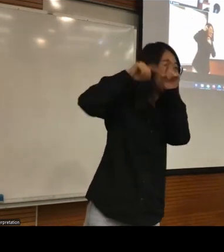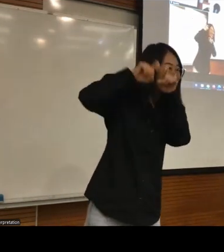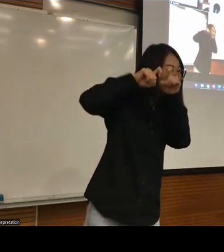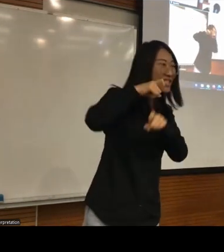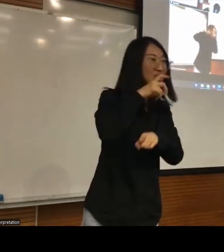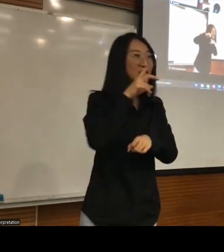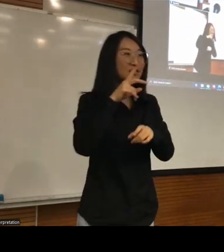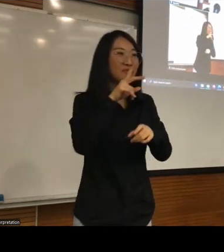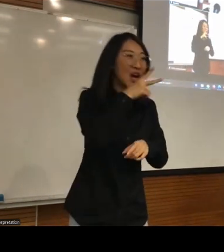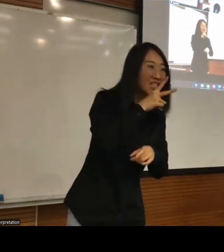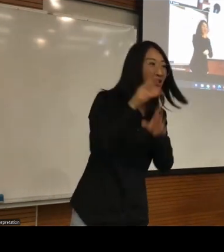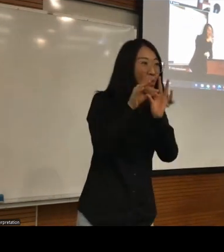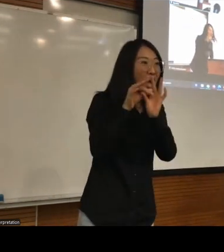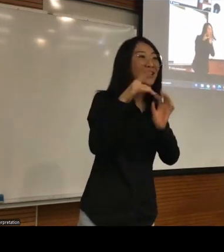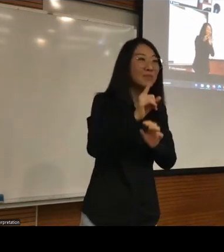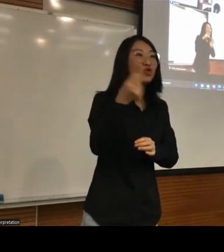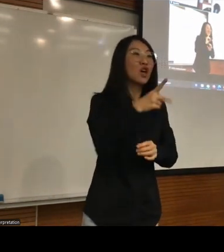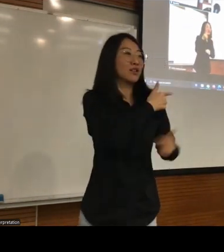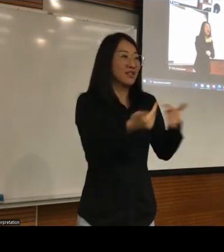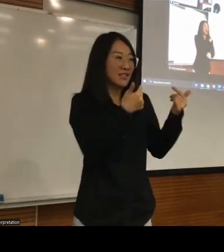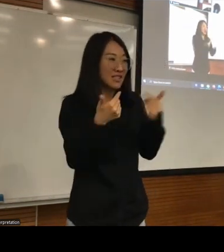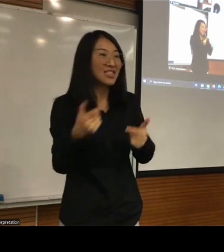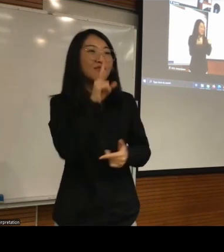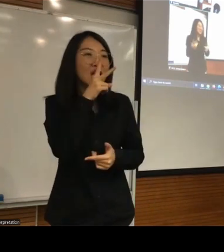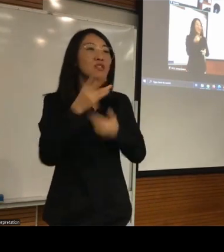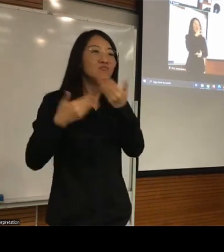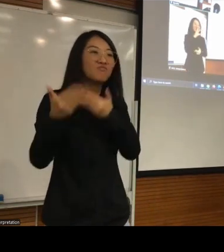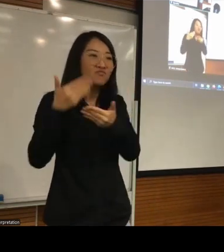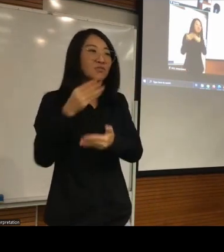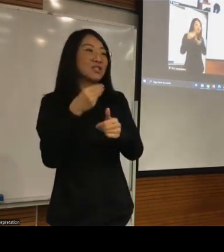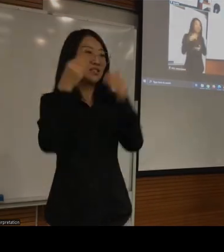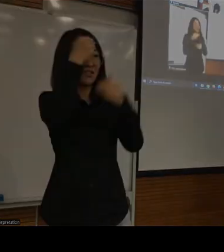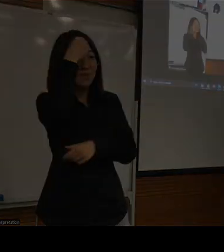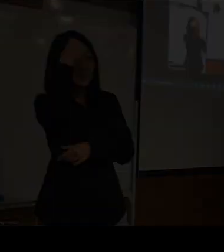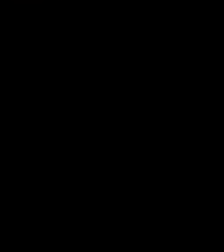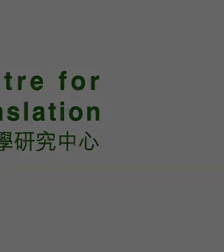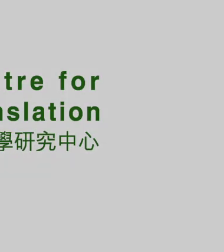to interpreting and continue practicing interpreting in particular. Thank you. Thank you. Thanks a lot.